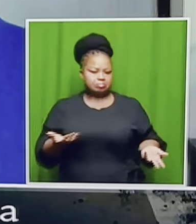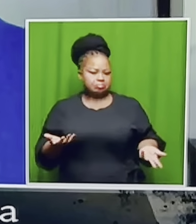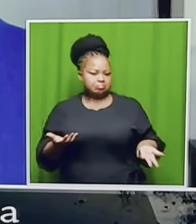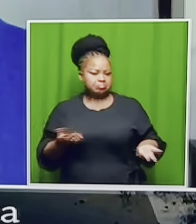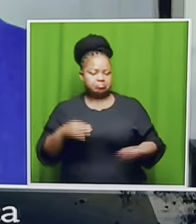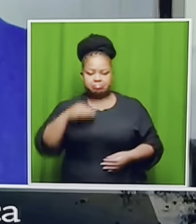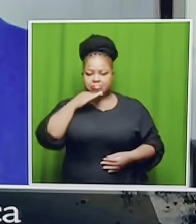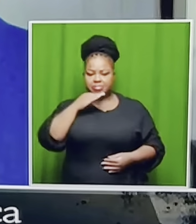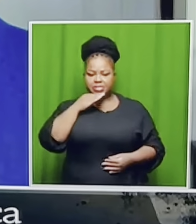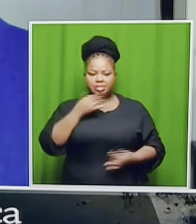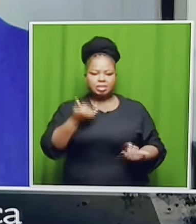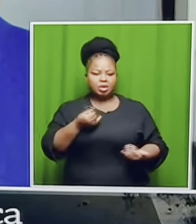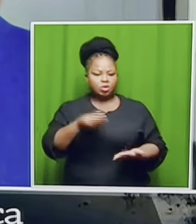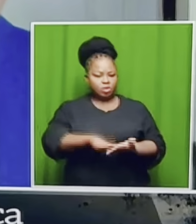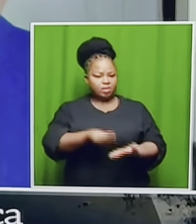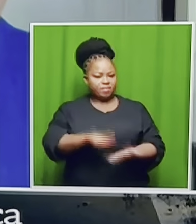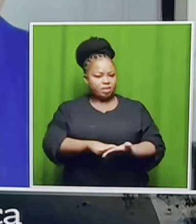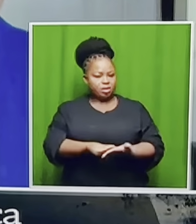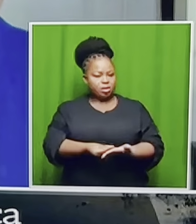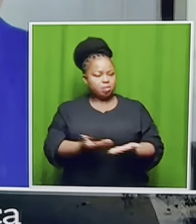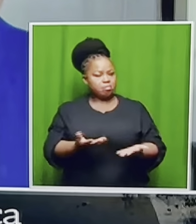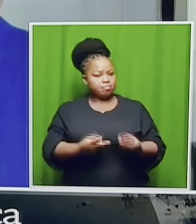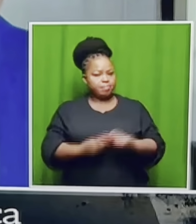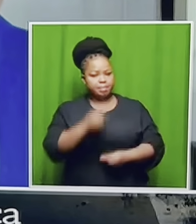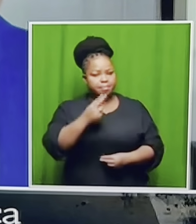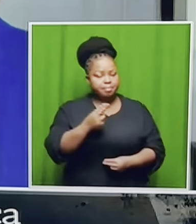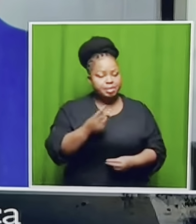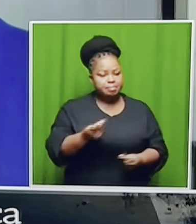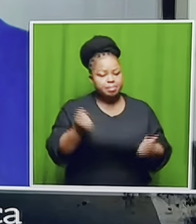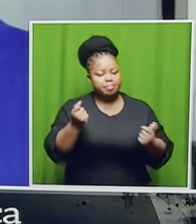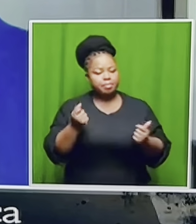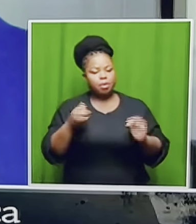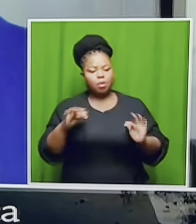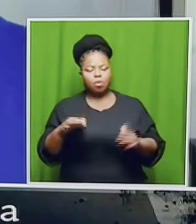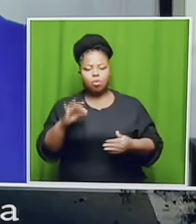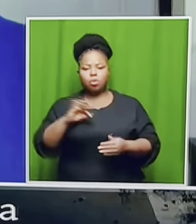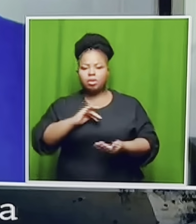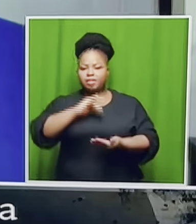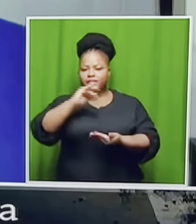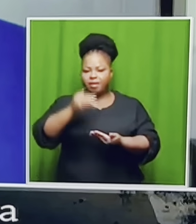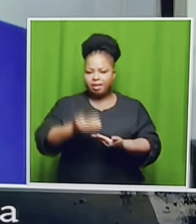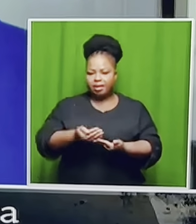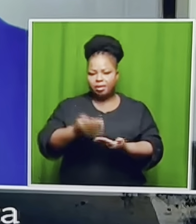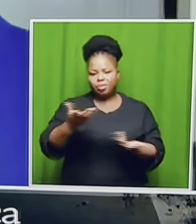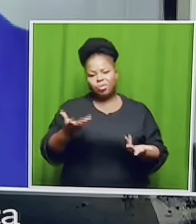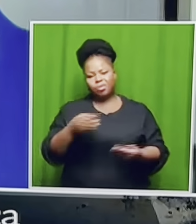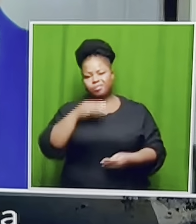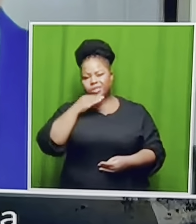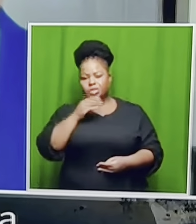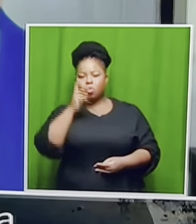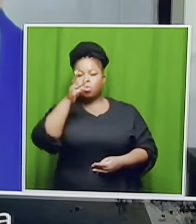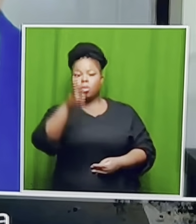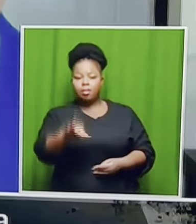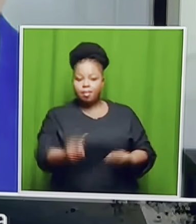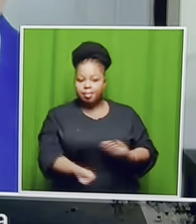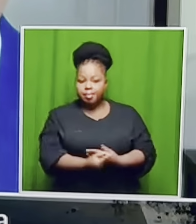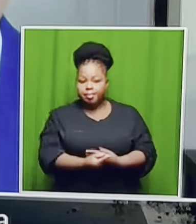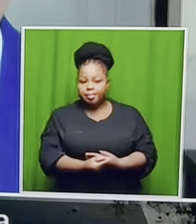that the funding, for example, is immediately stopped, or is this just a signal of what is to